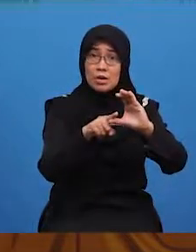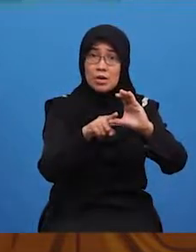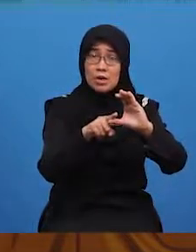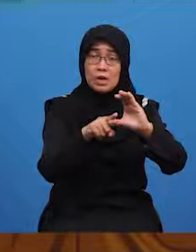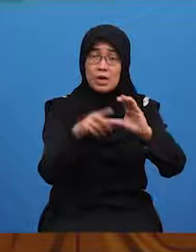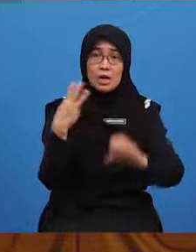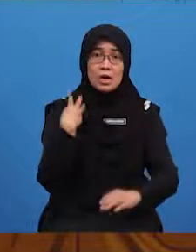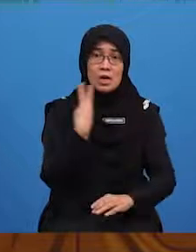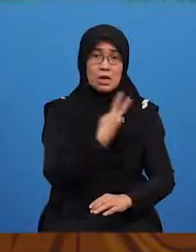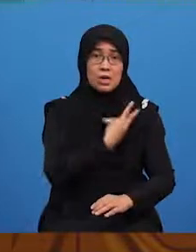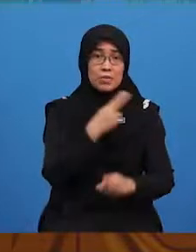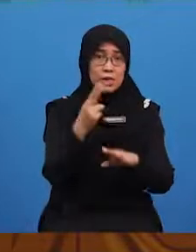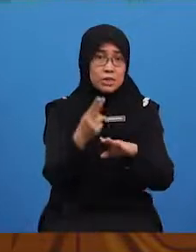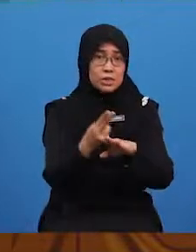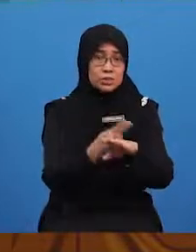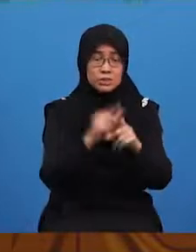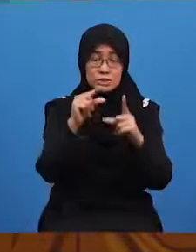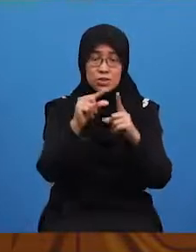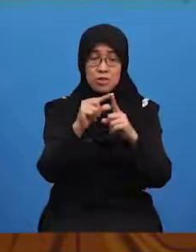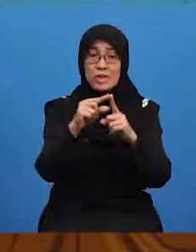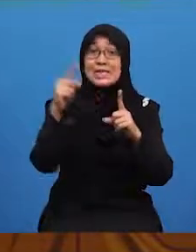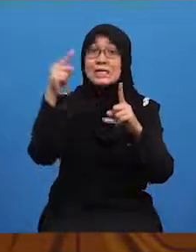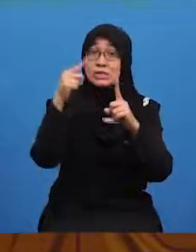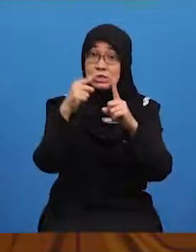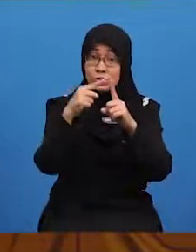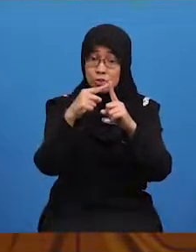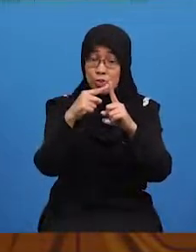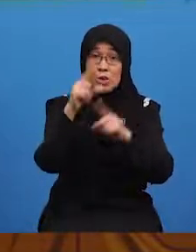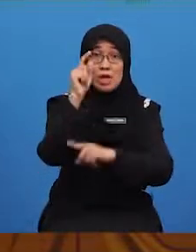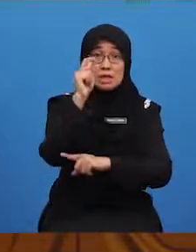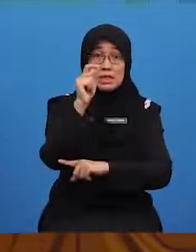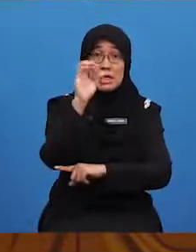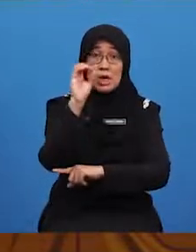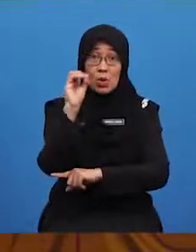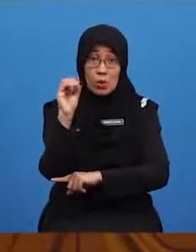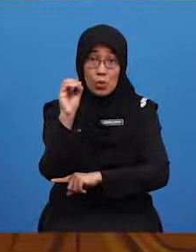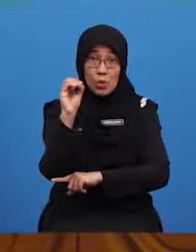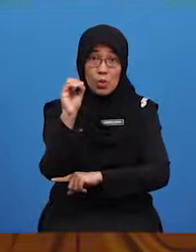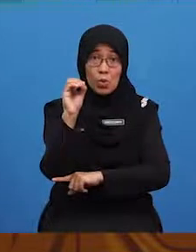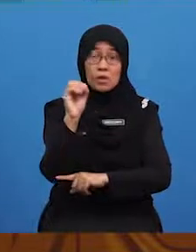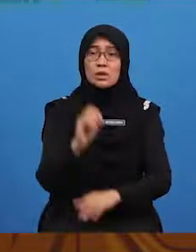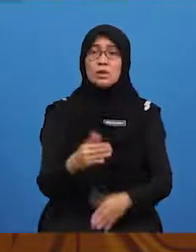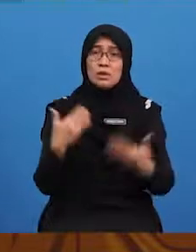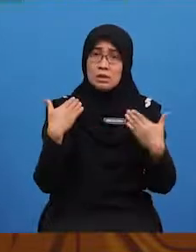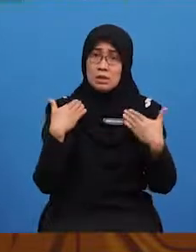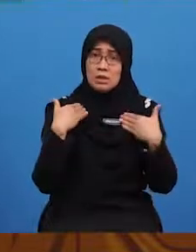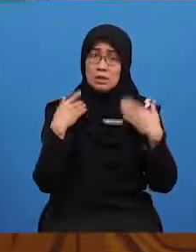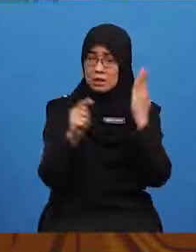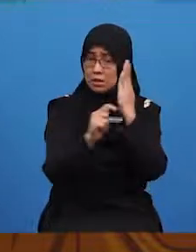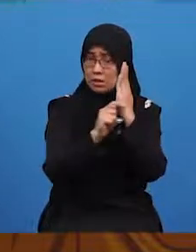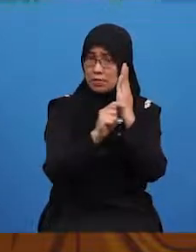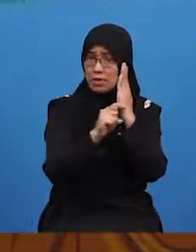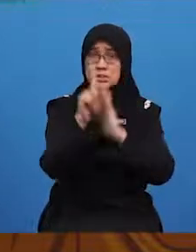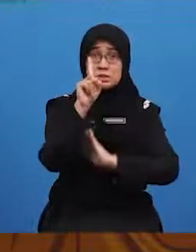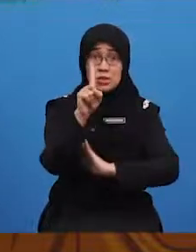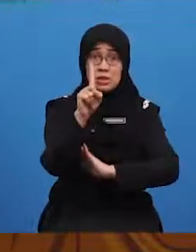the word to. Remember, we will use the word to.